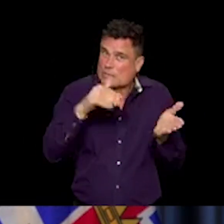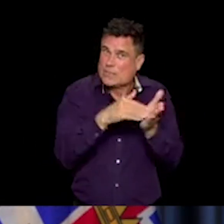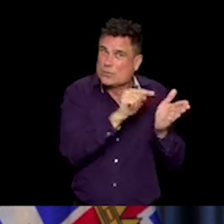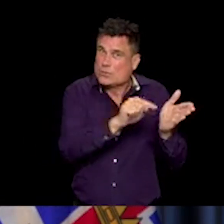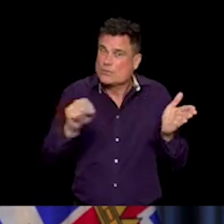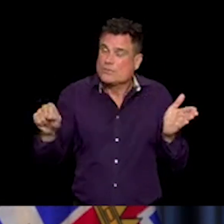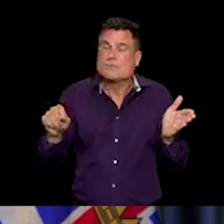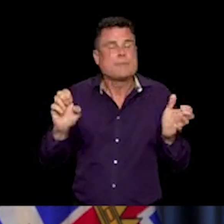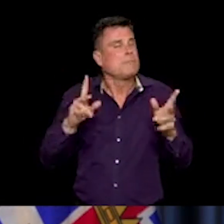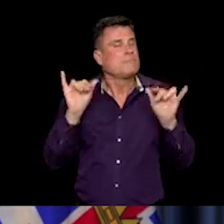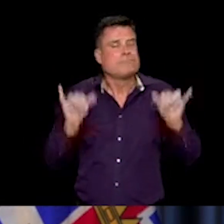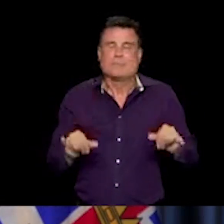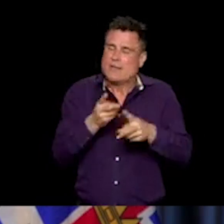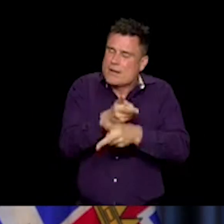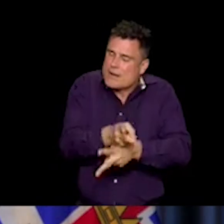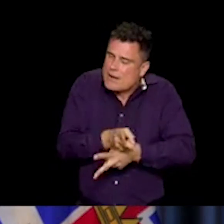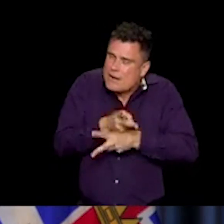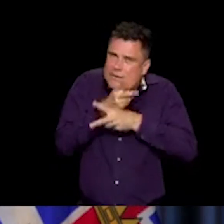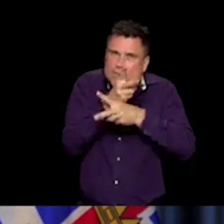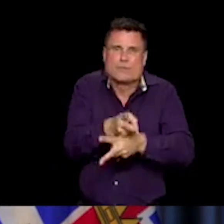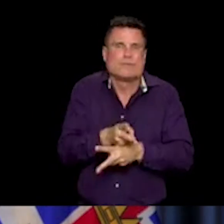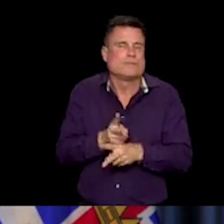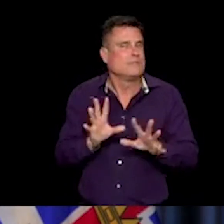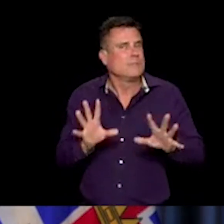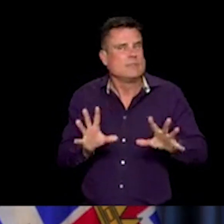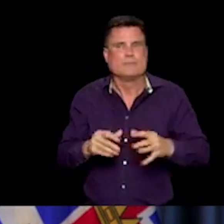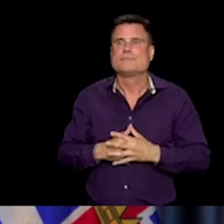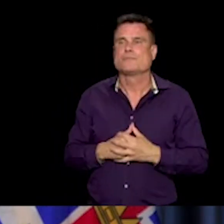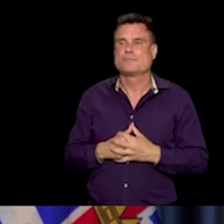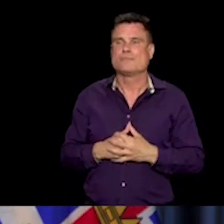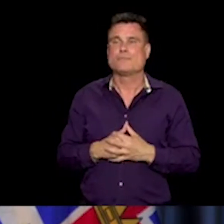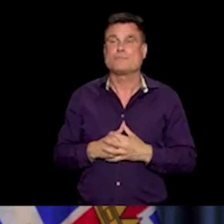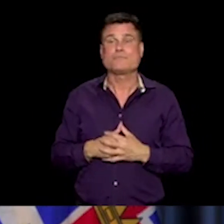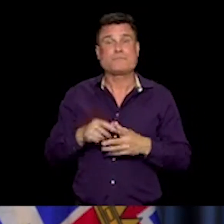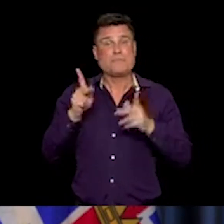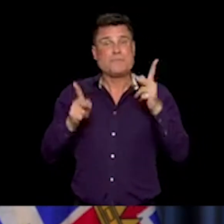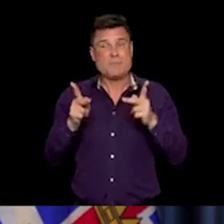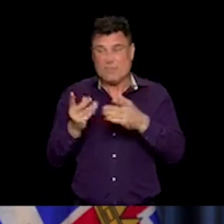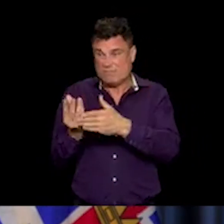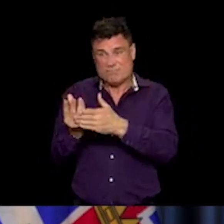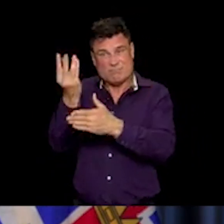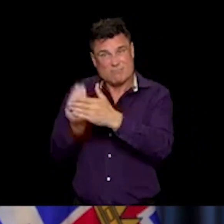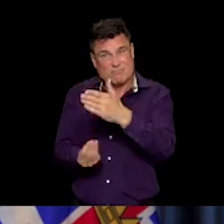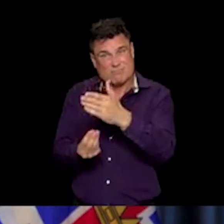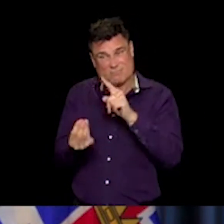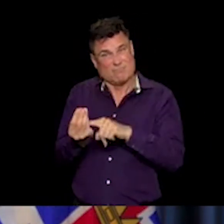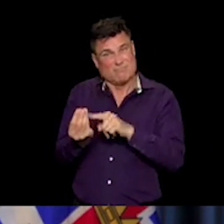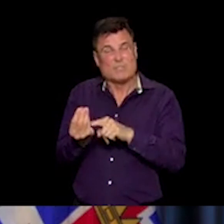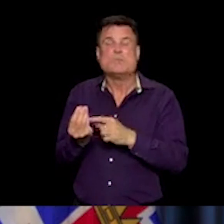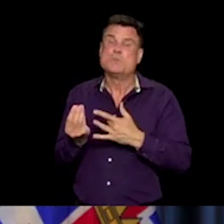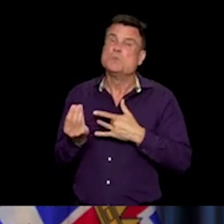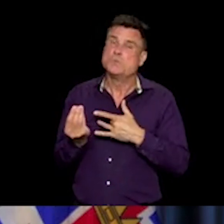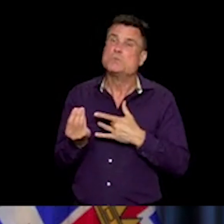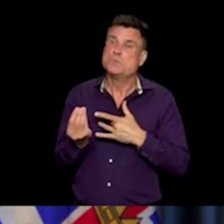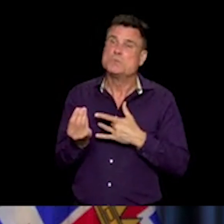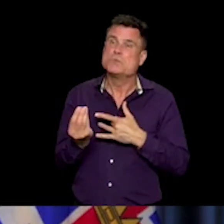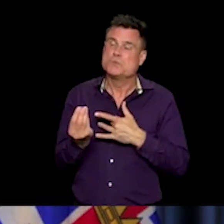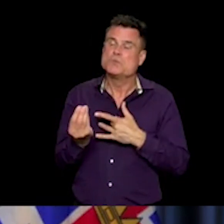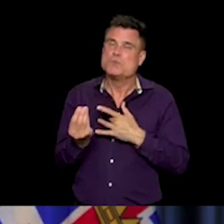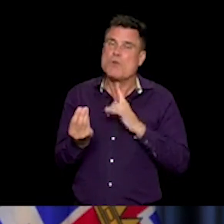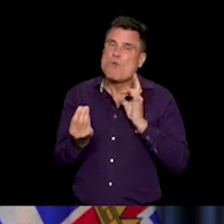that process is. We continue to have 14 outbreaks in long-term care. We've seen in the growth of cases, for example,